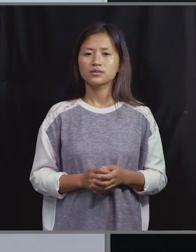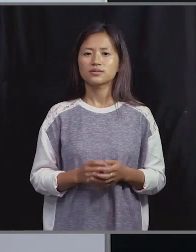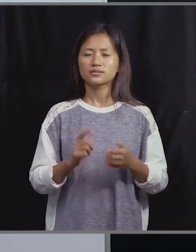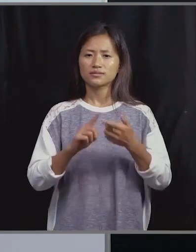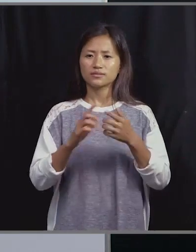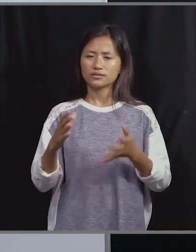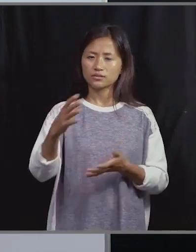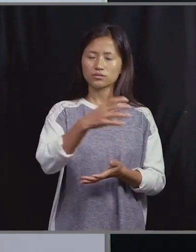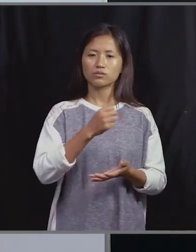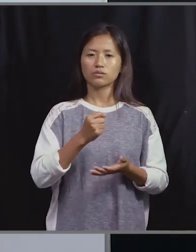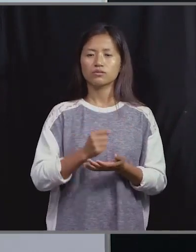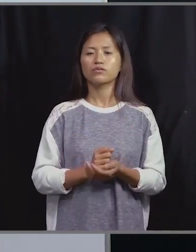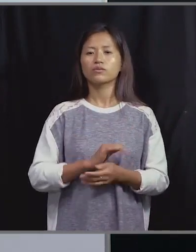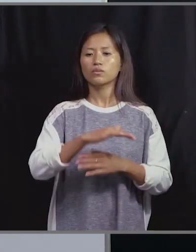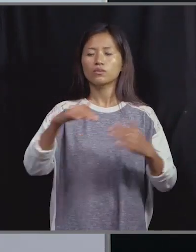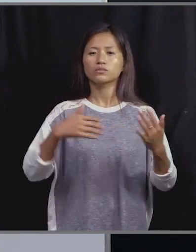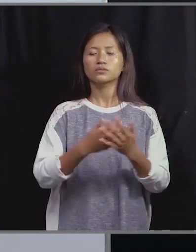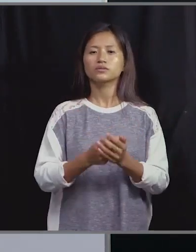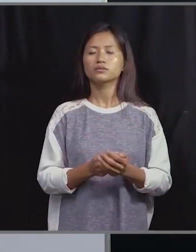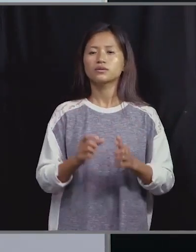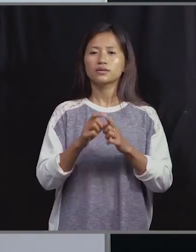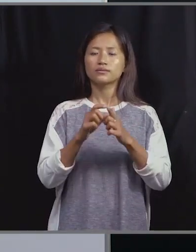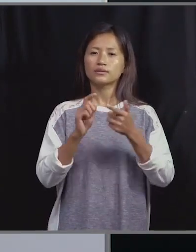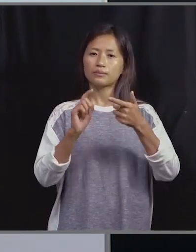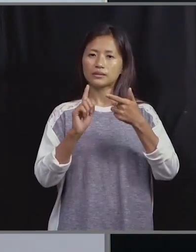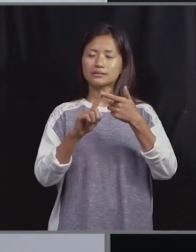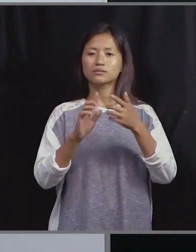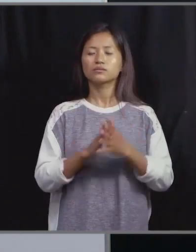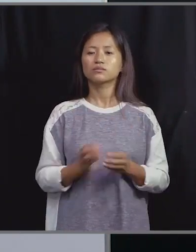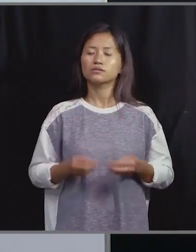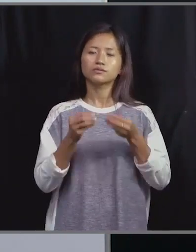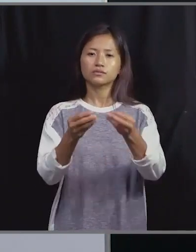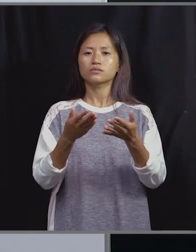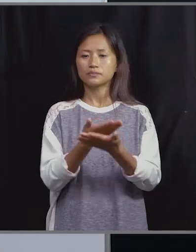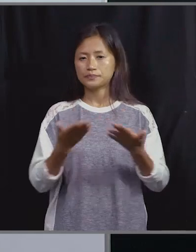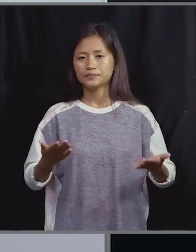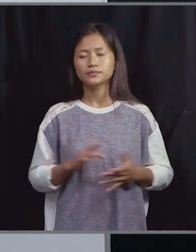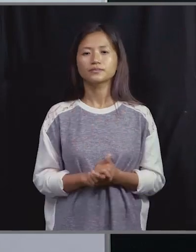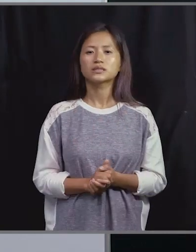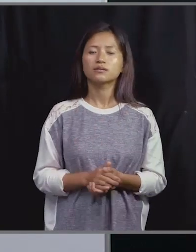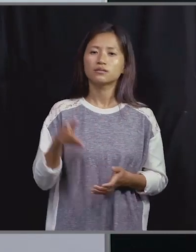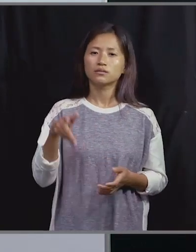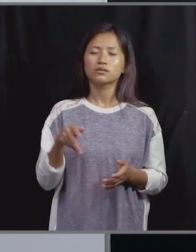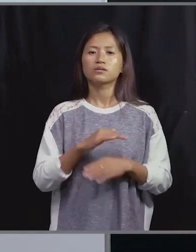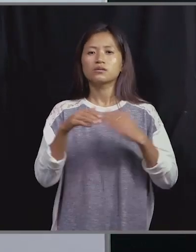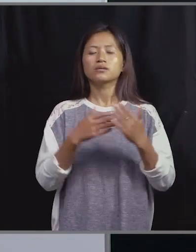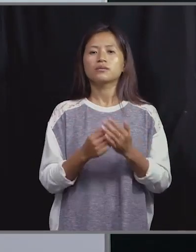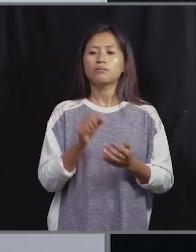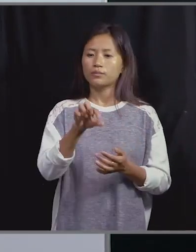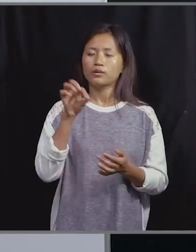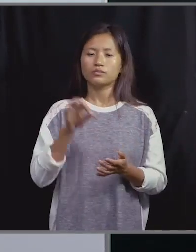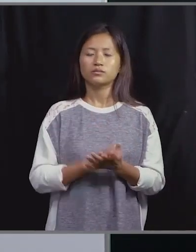asserting control over this area known as Damin-e-Ko, which was given to them. So it was all these